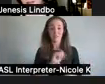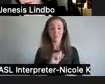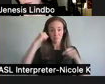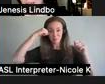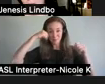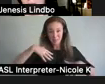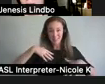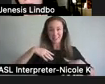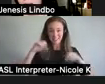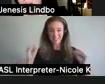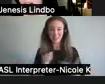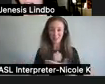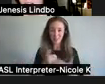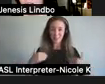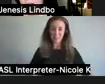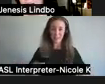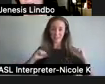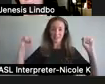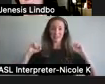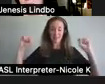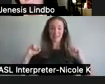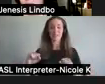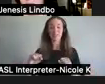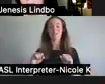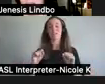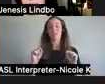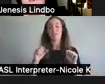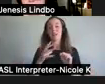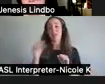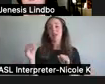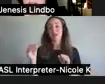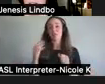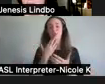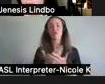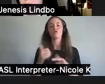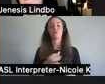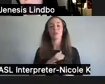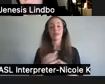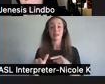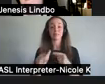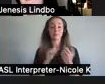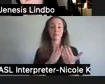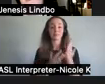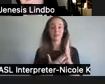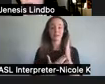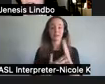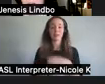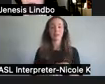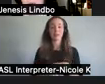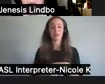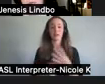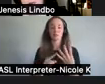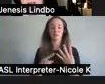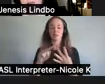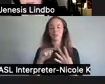sweat with those games. And using as a training technique. For social, a lot of